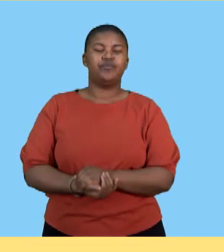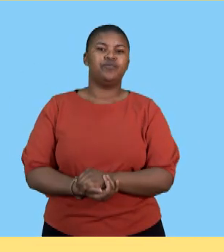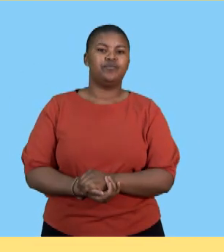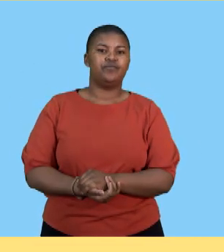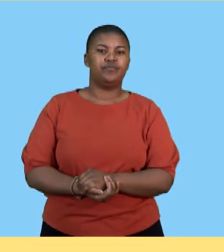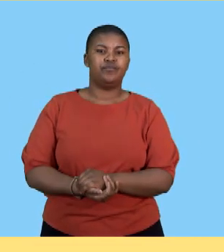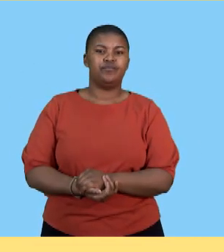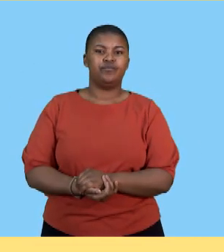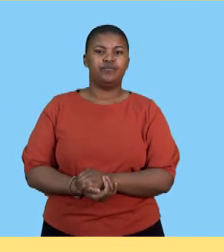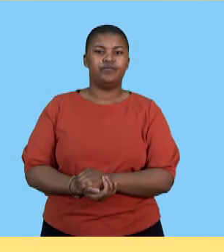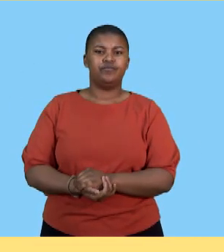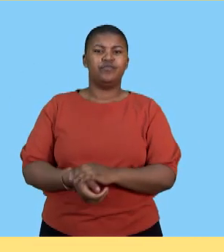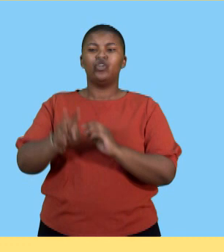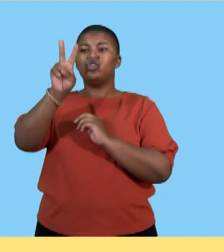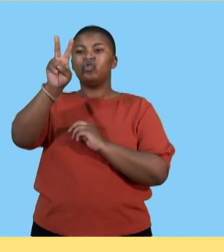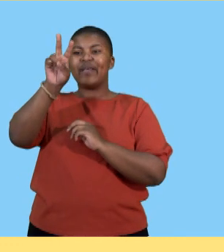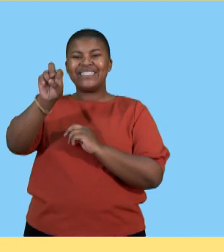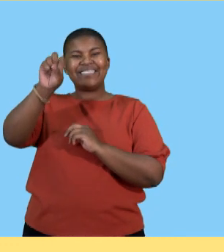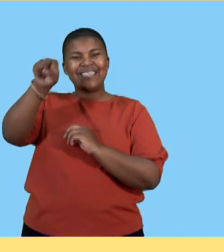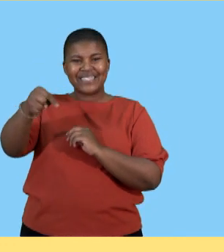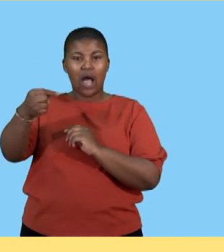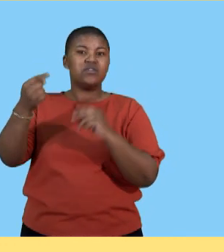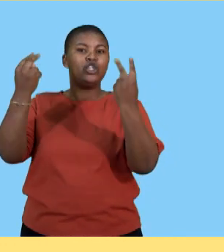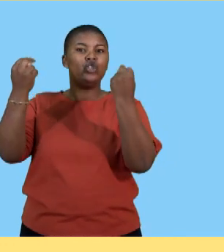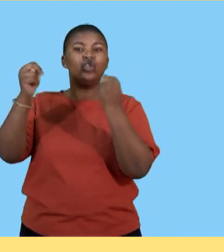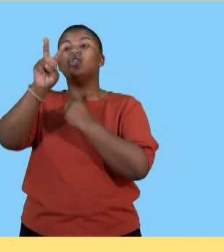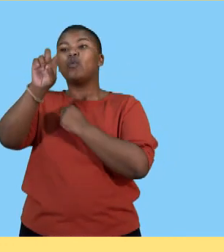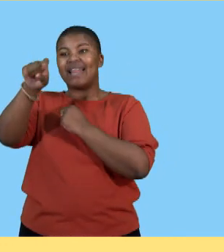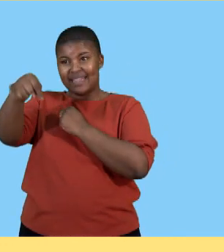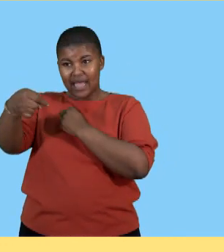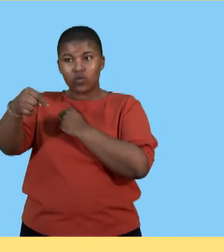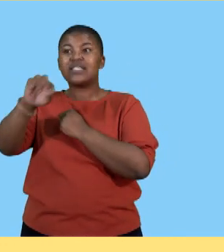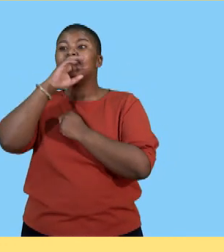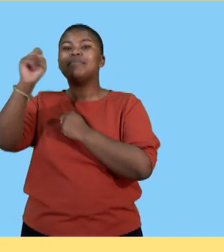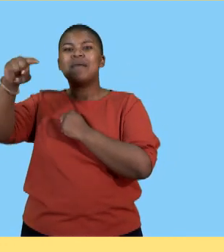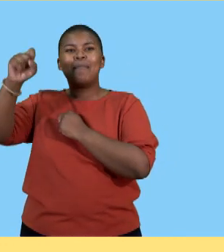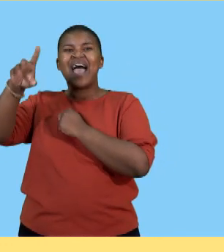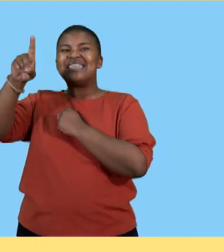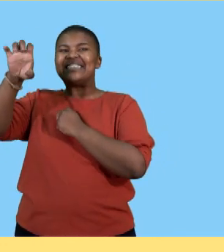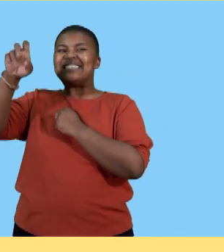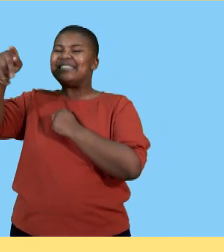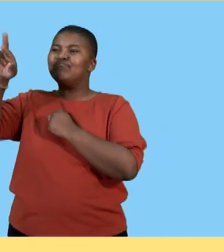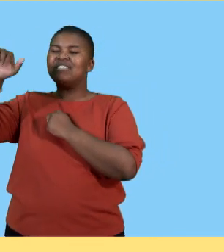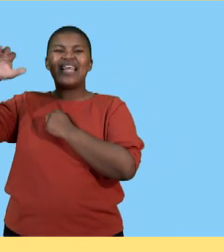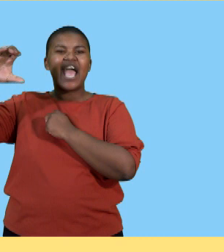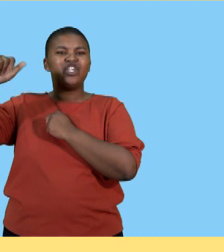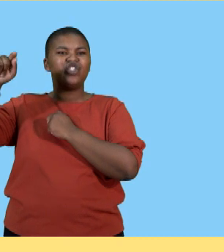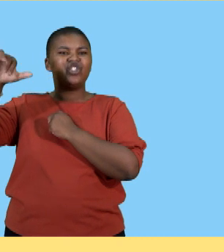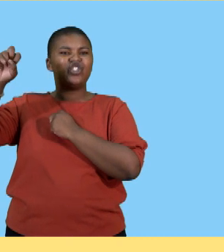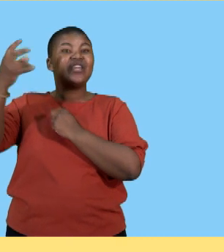new one is for 20,000 and the depreciation rate is